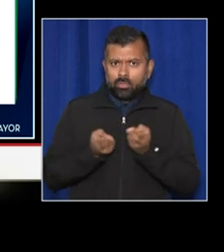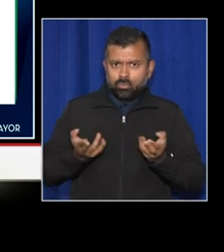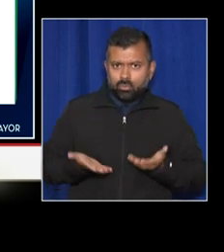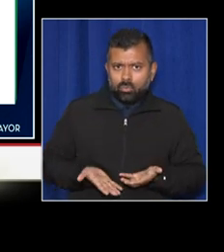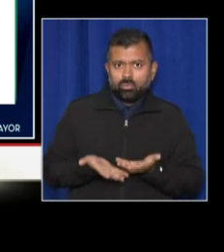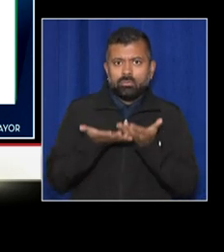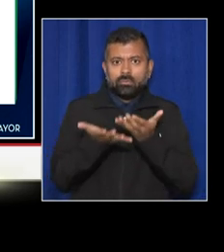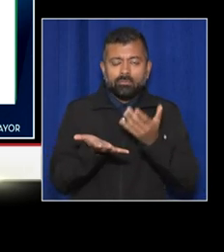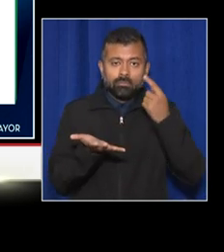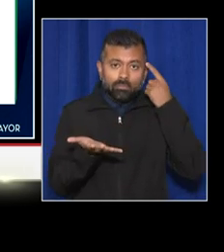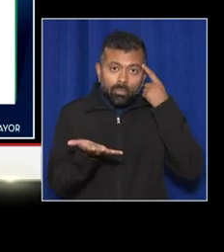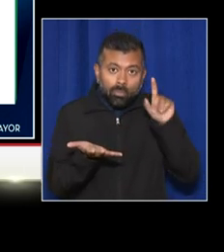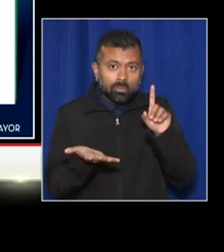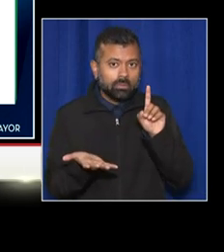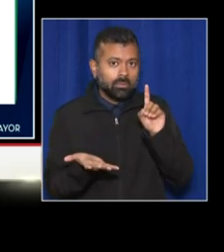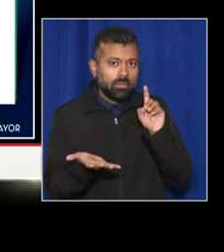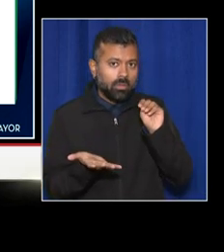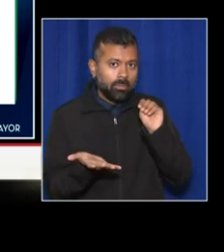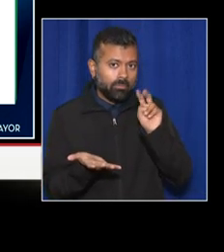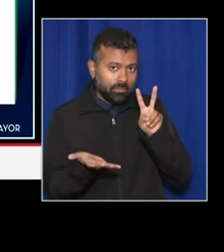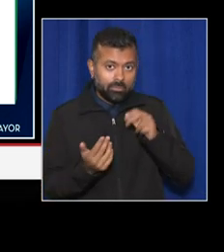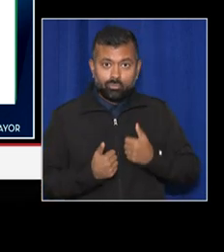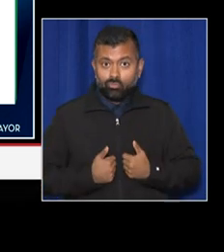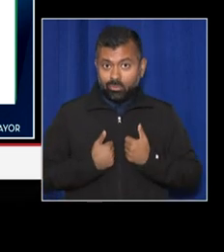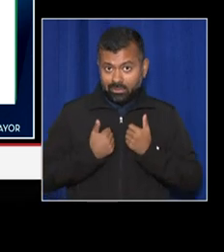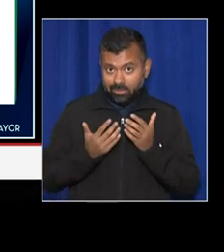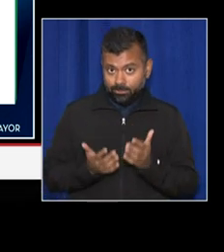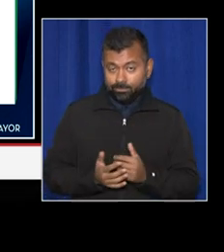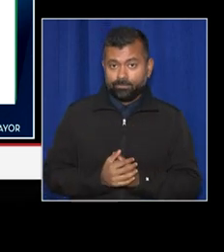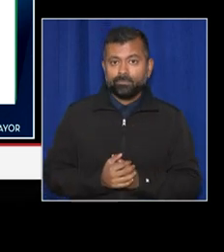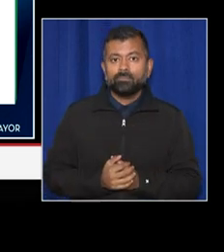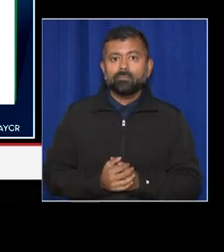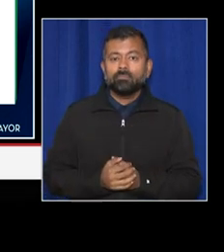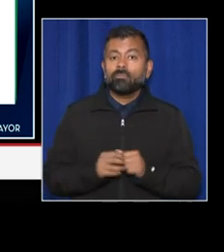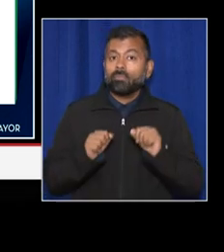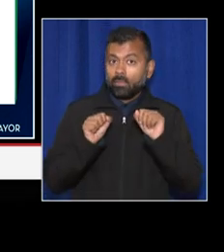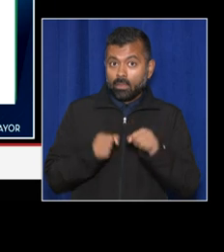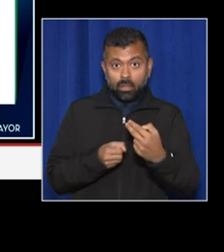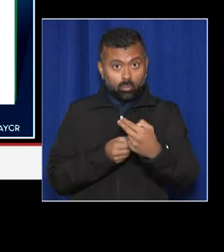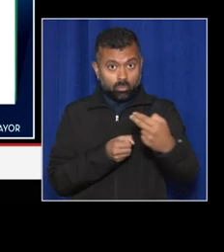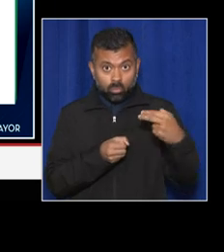may log in to the Tele-Town Hall at